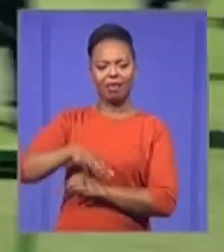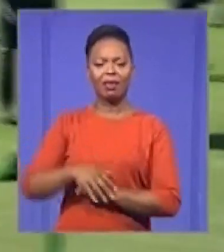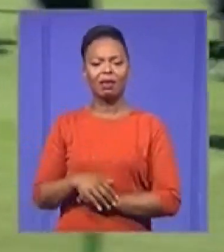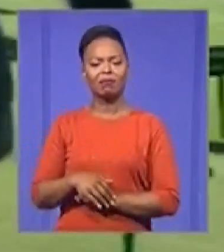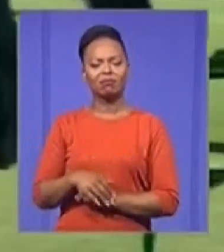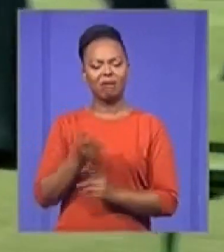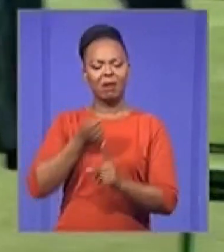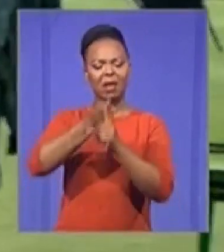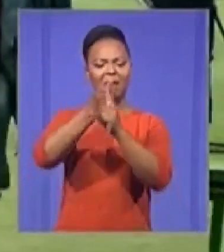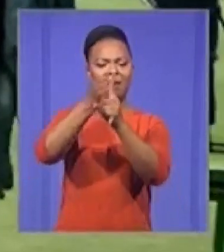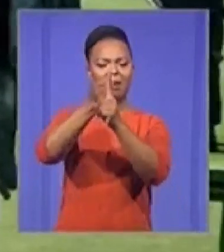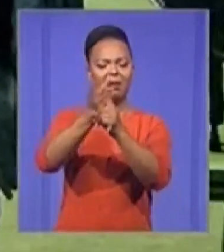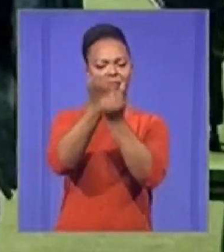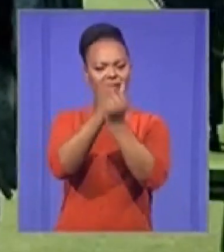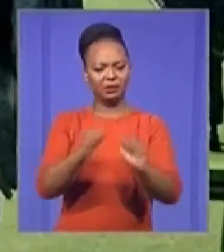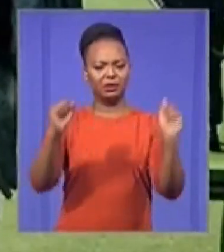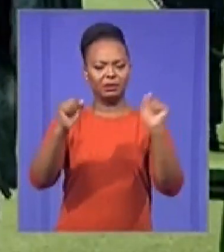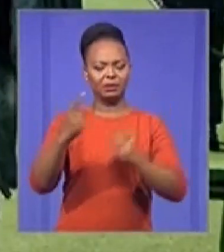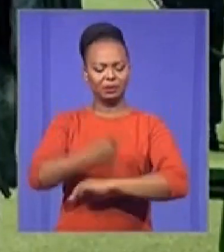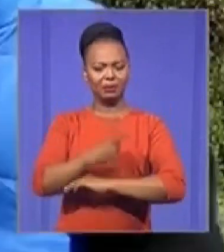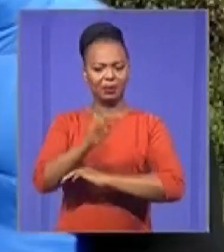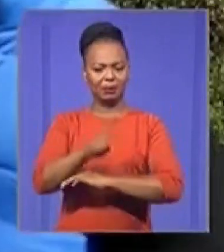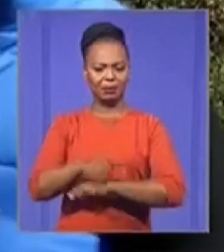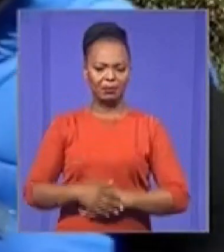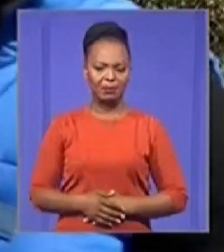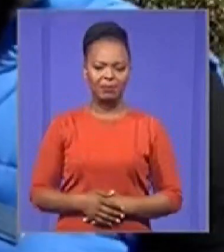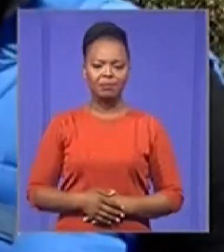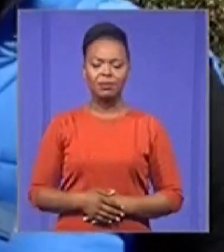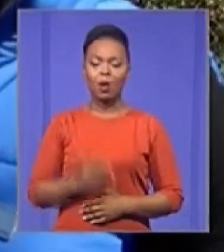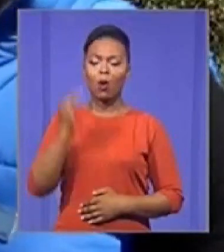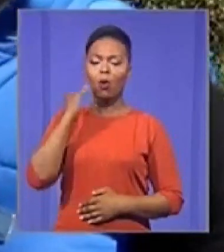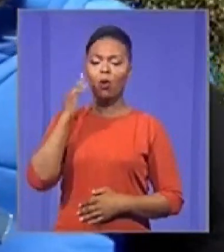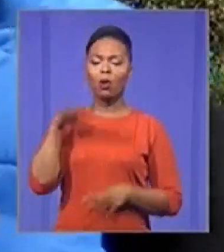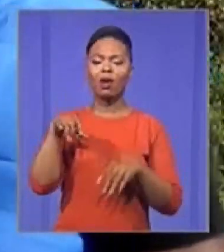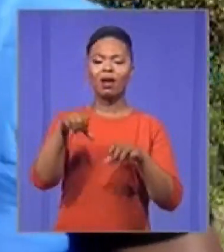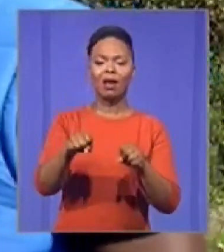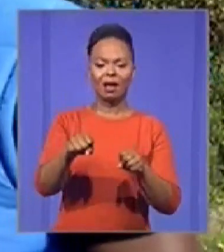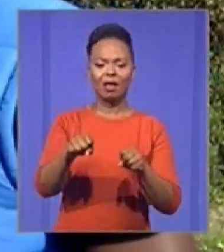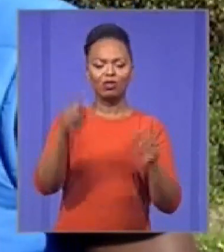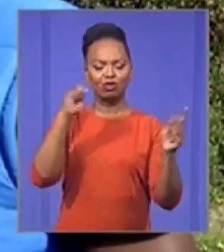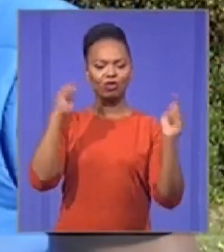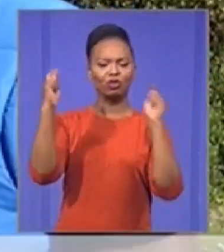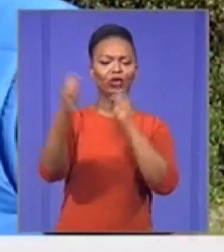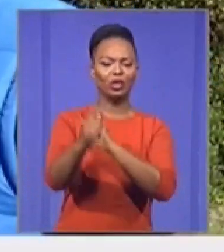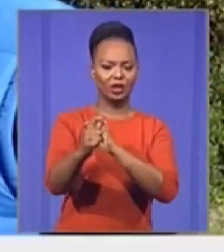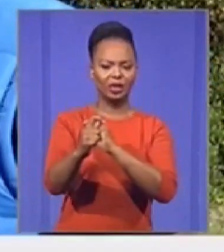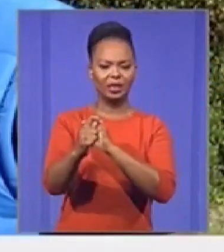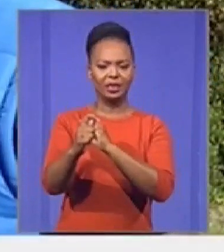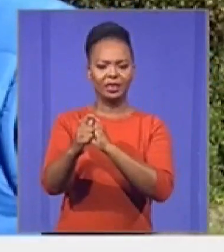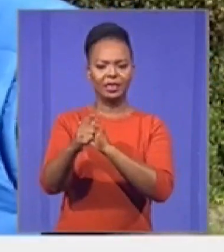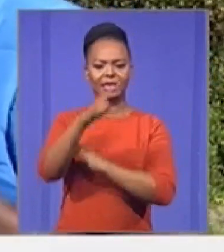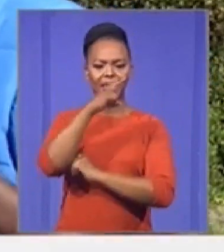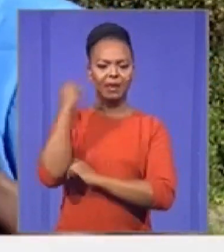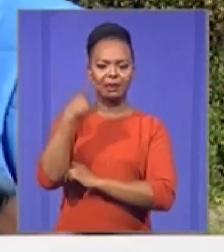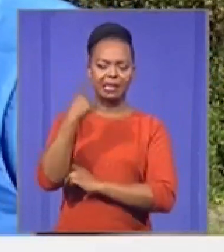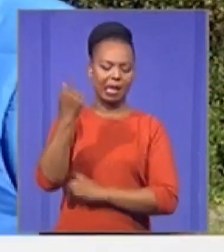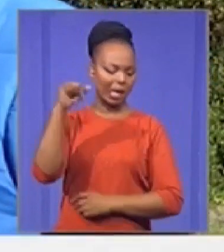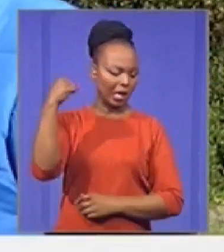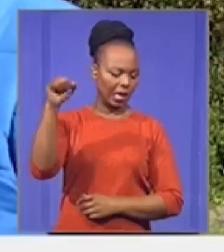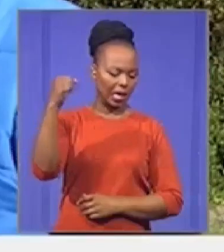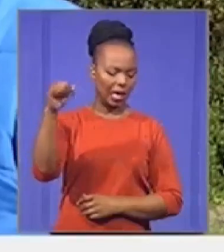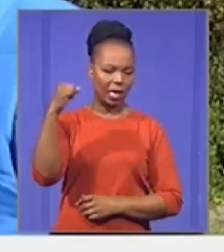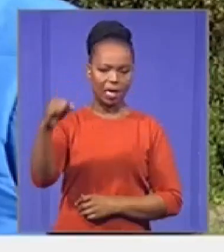pele ya tokoloho ya Afrika Borwa. The colonial masters, they decided to change his name. They said, no, we cannot call